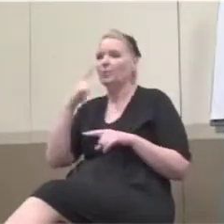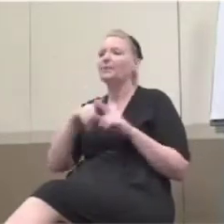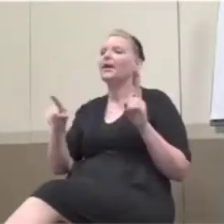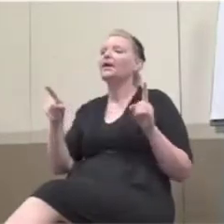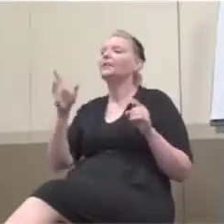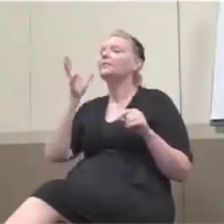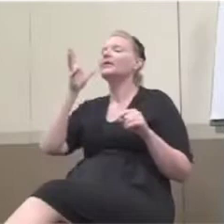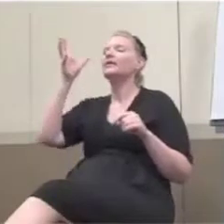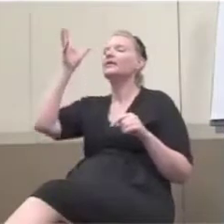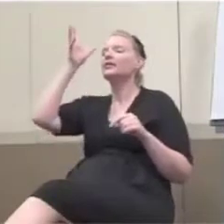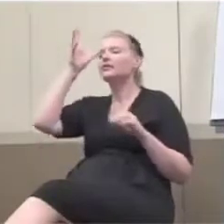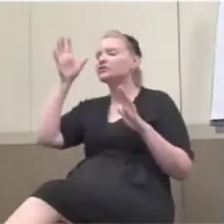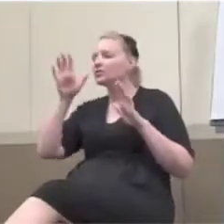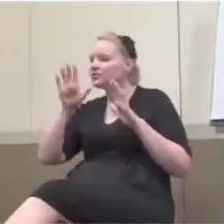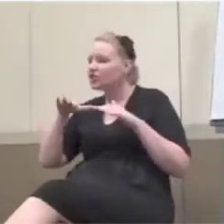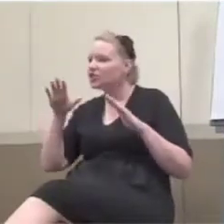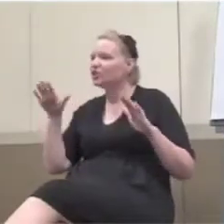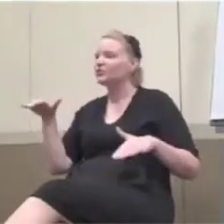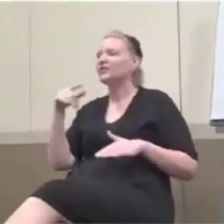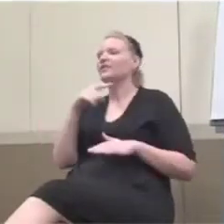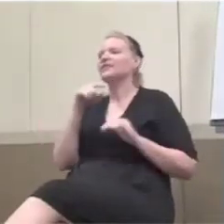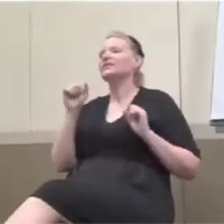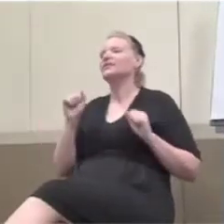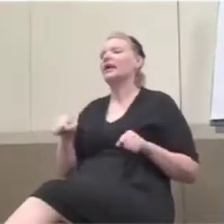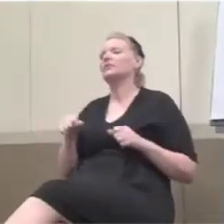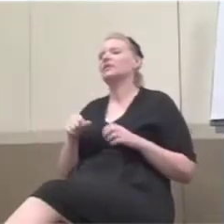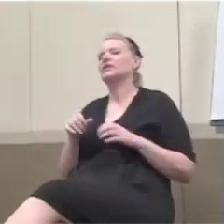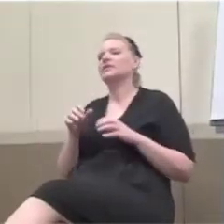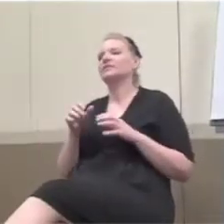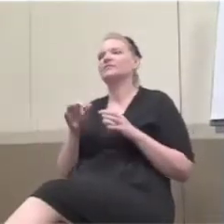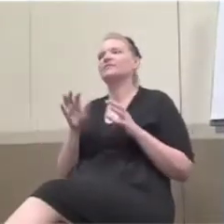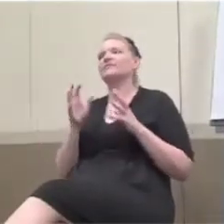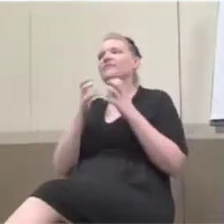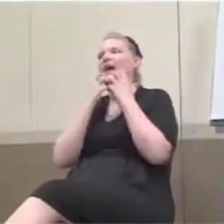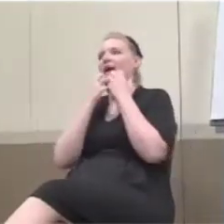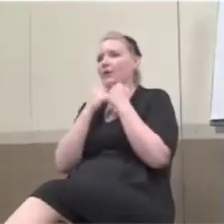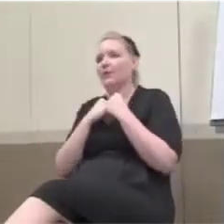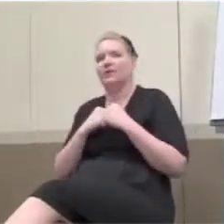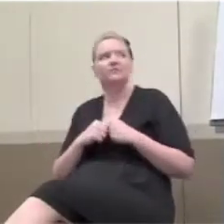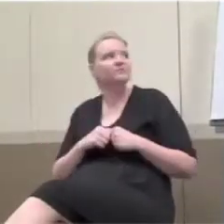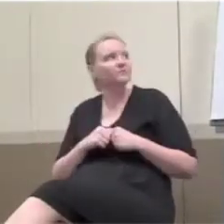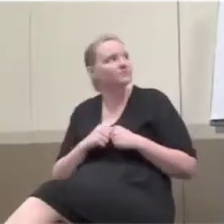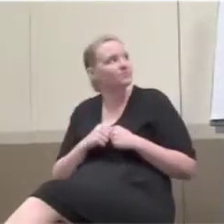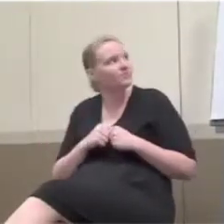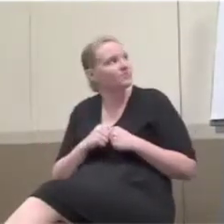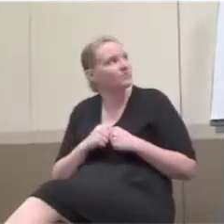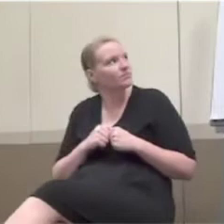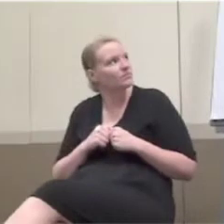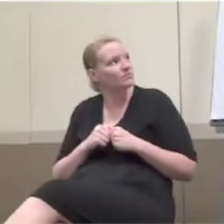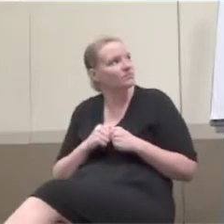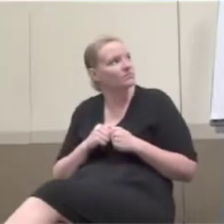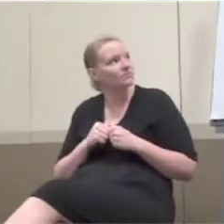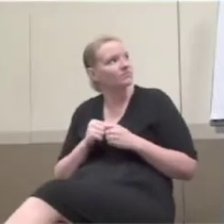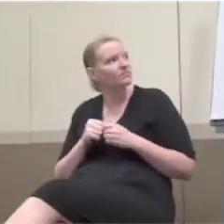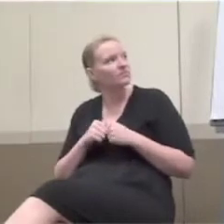parents and with kids, this can be invaluable. So teaching kids how, or adults for that matter,